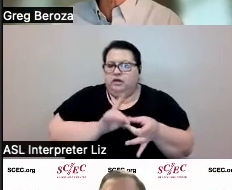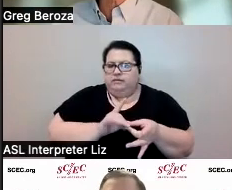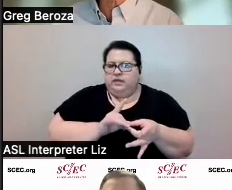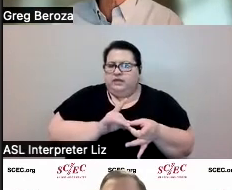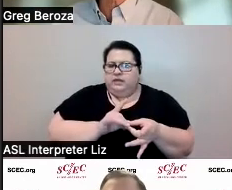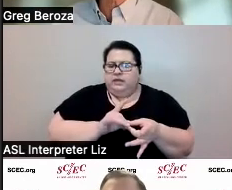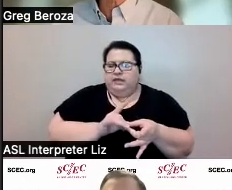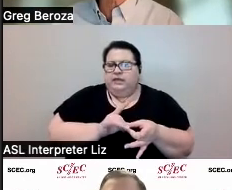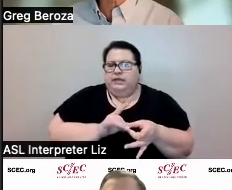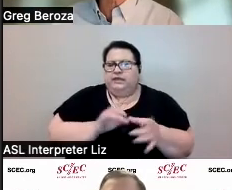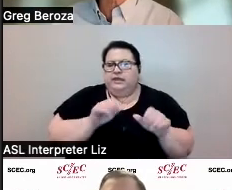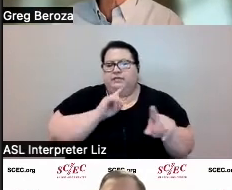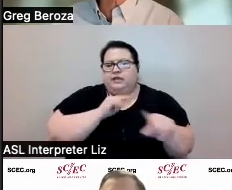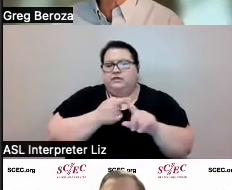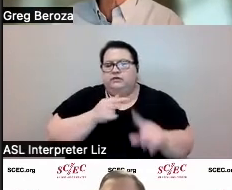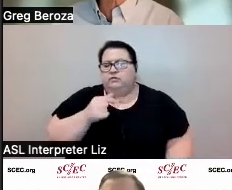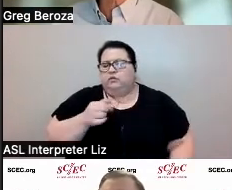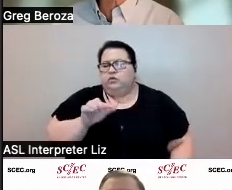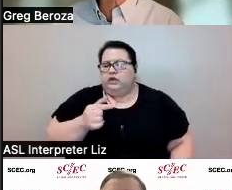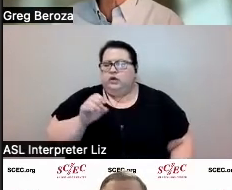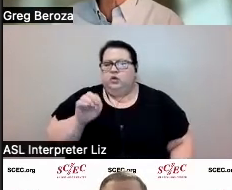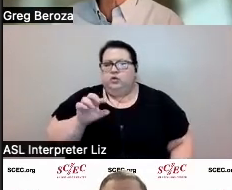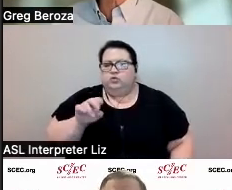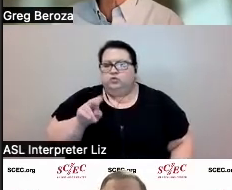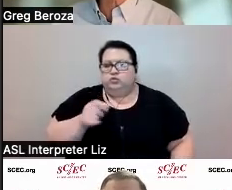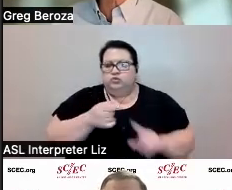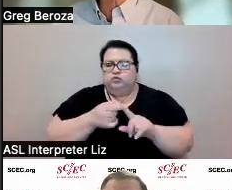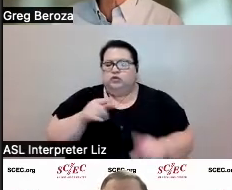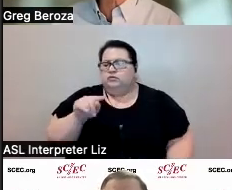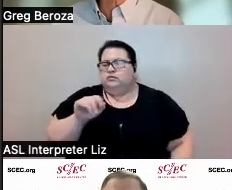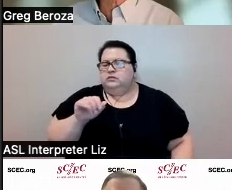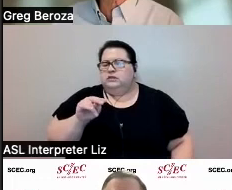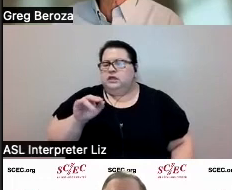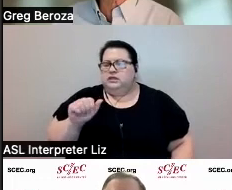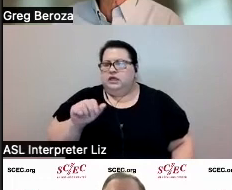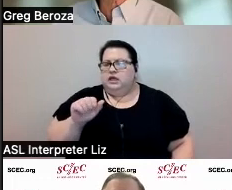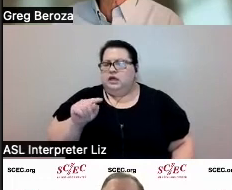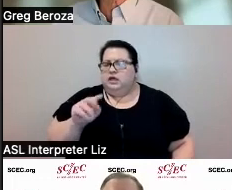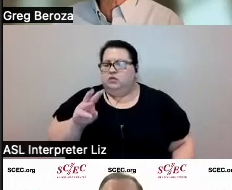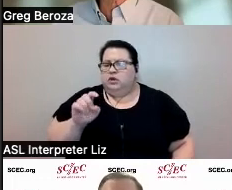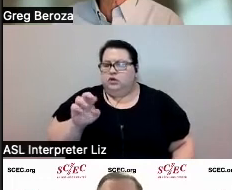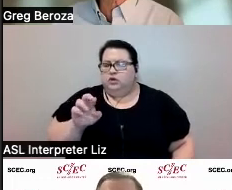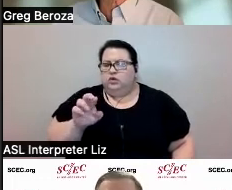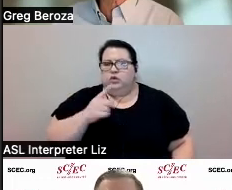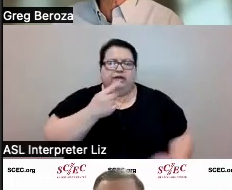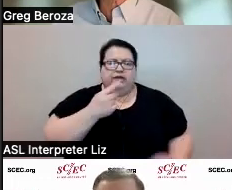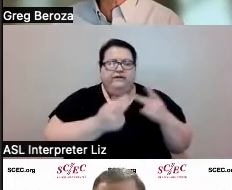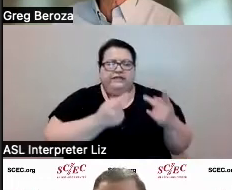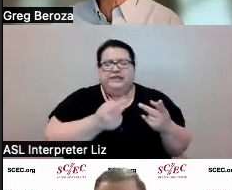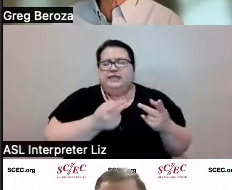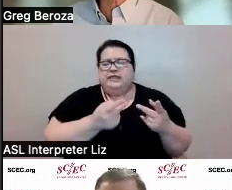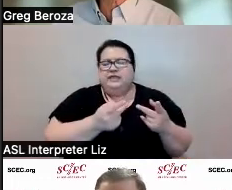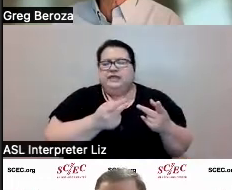This could be answered by Greg or Sue from Tanya Atwater. We visited the impressive vertical ground breaks in the years